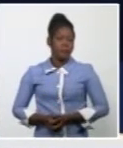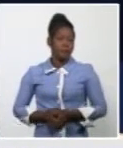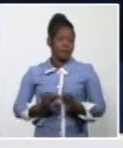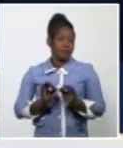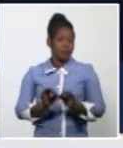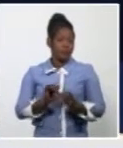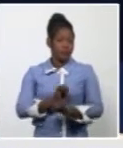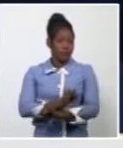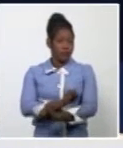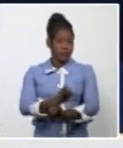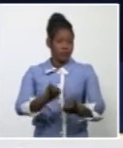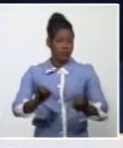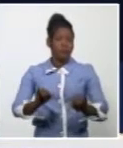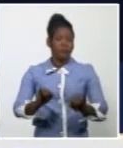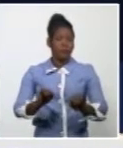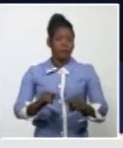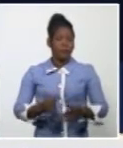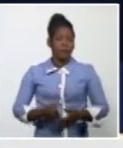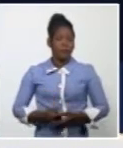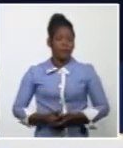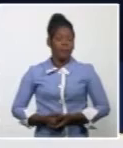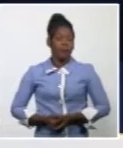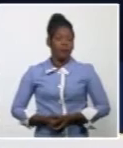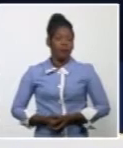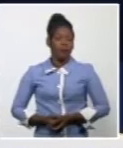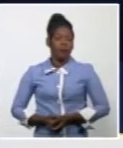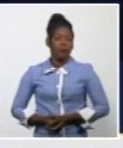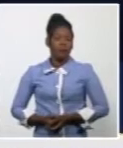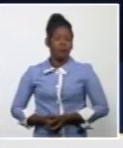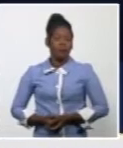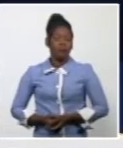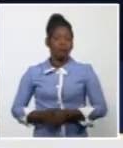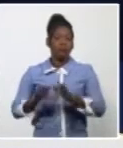212 samples were processed yesterday.